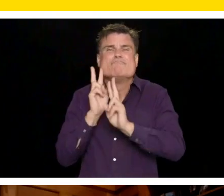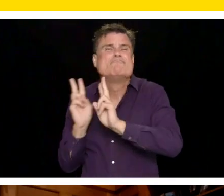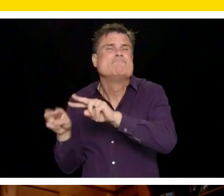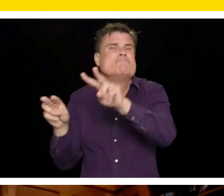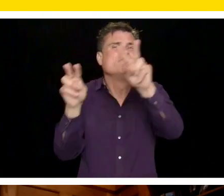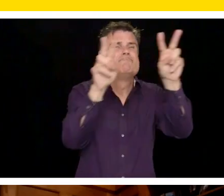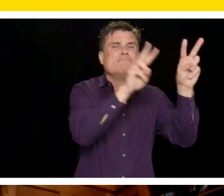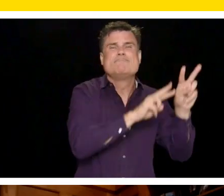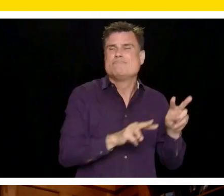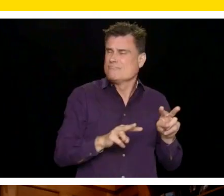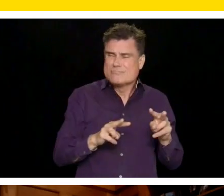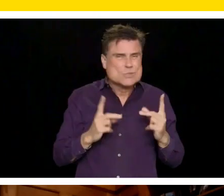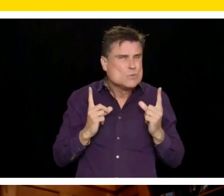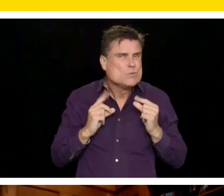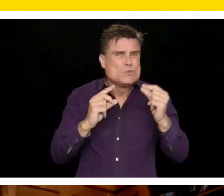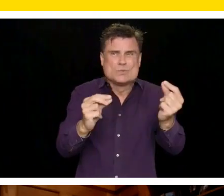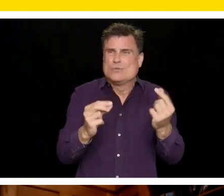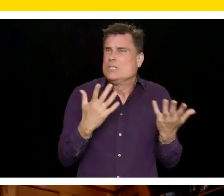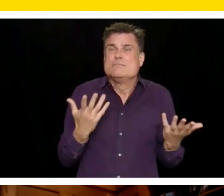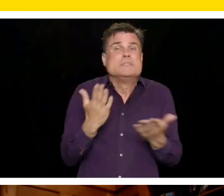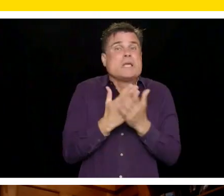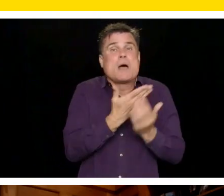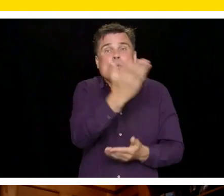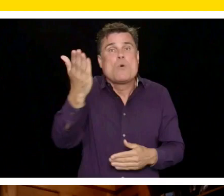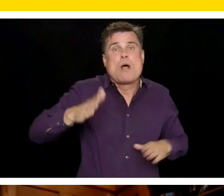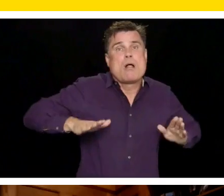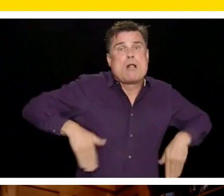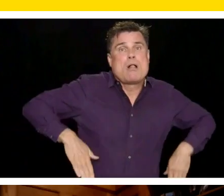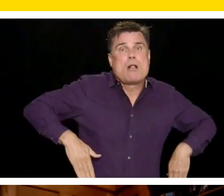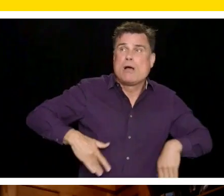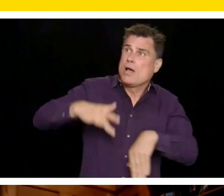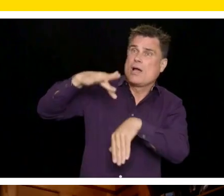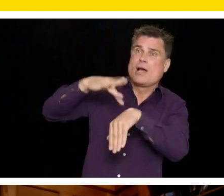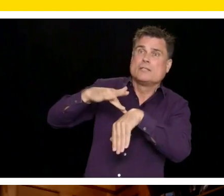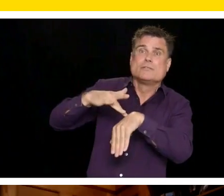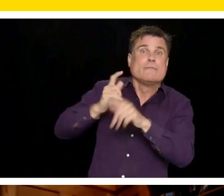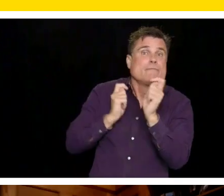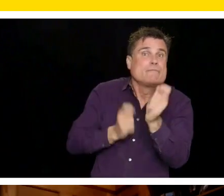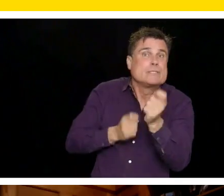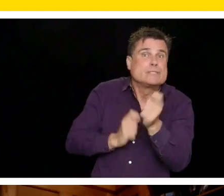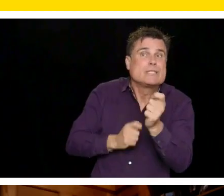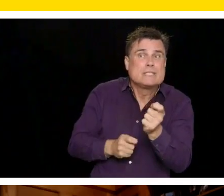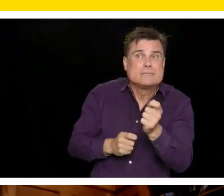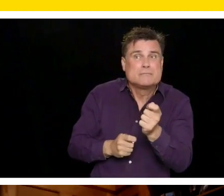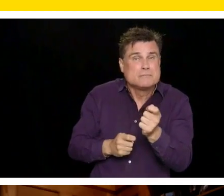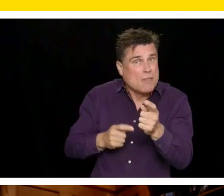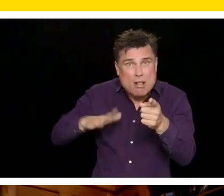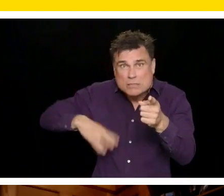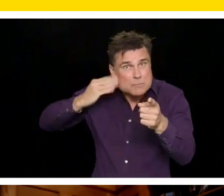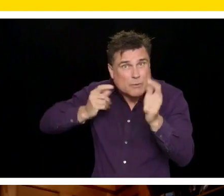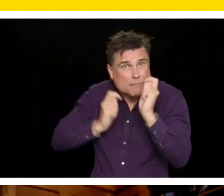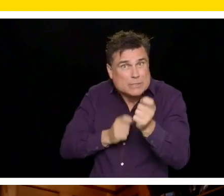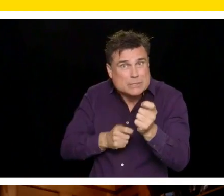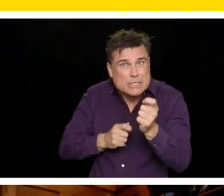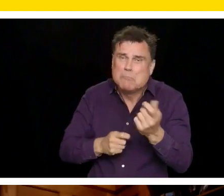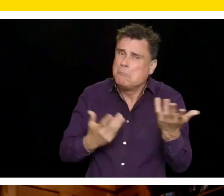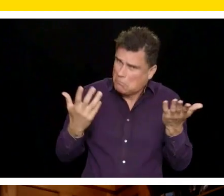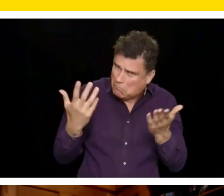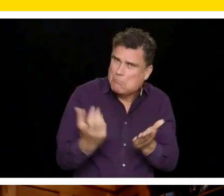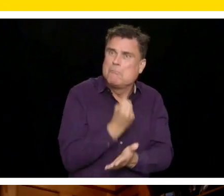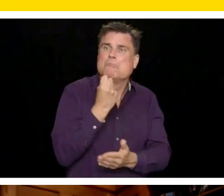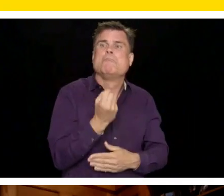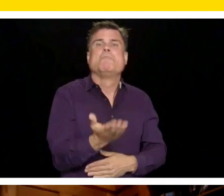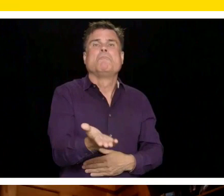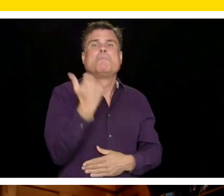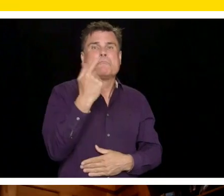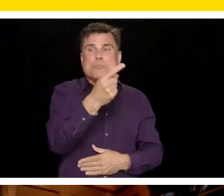rod to go fishing, but you live next to a beautiful lake, this person right here. And so that's an opportunity to do something different and